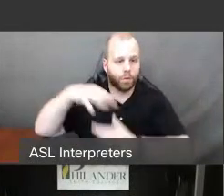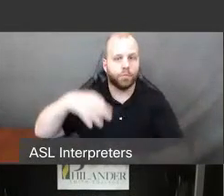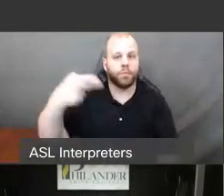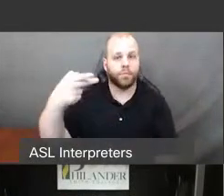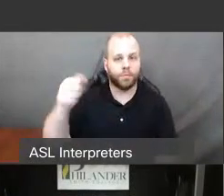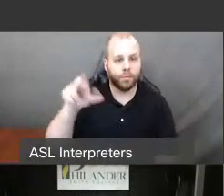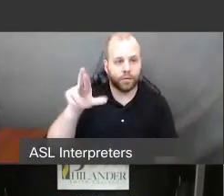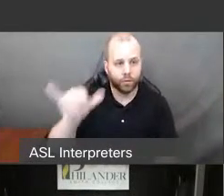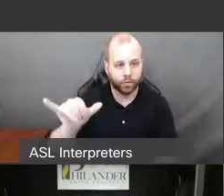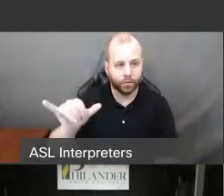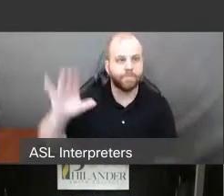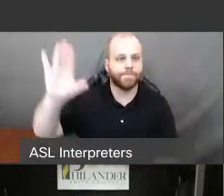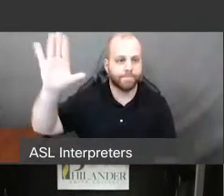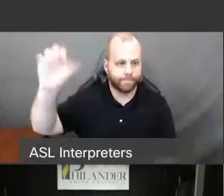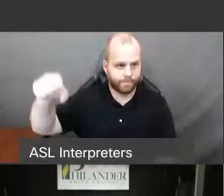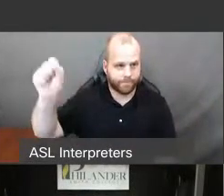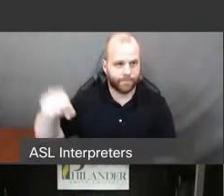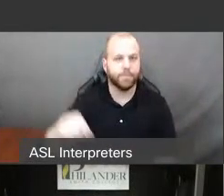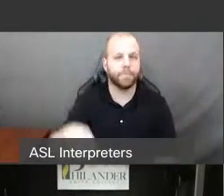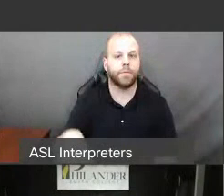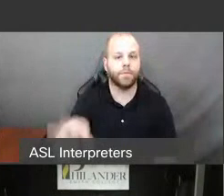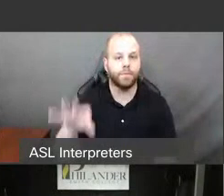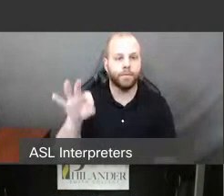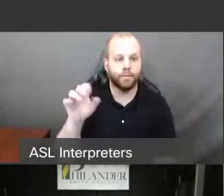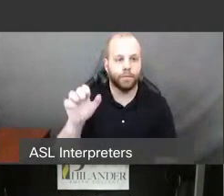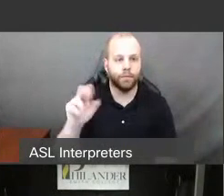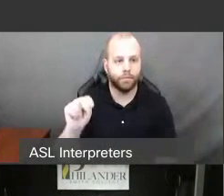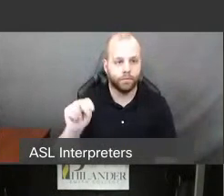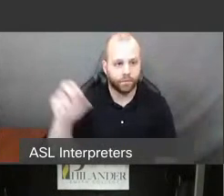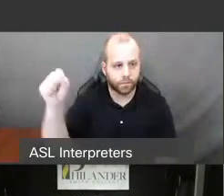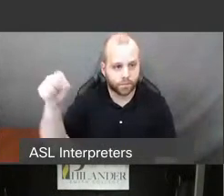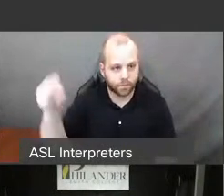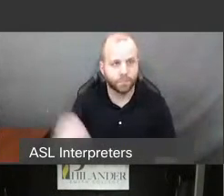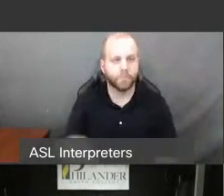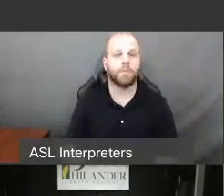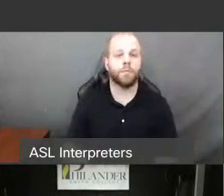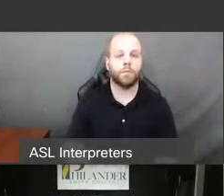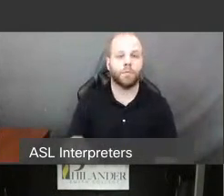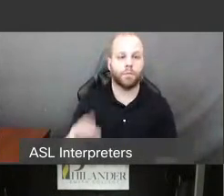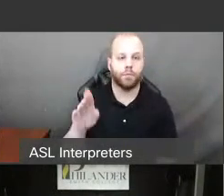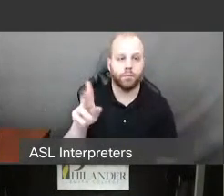Aye. Benton, Yes. Brooks,